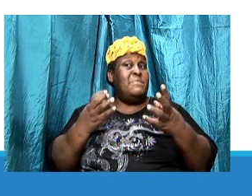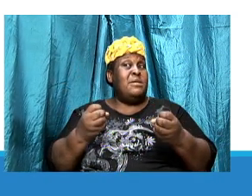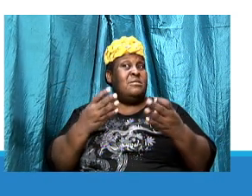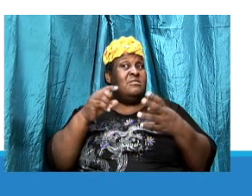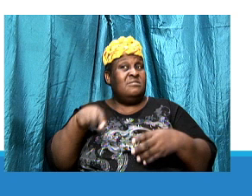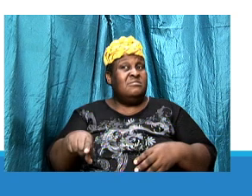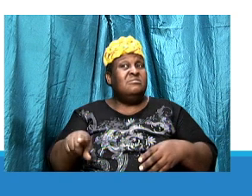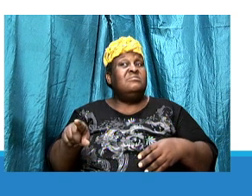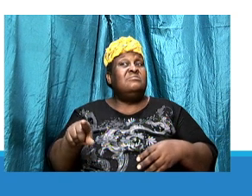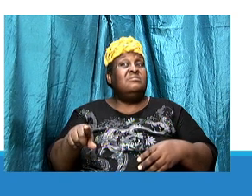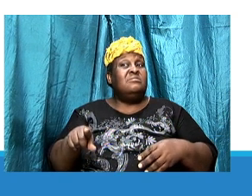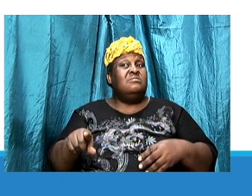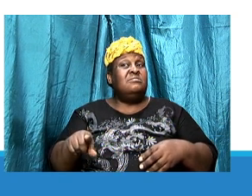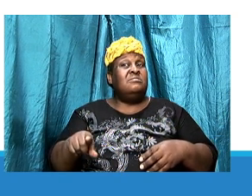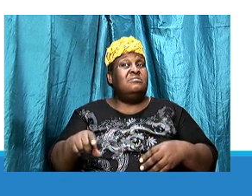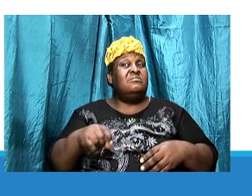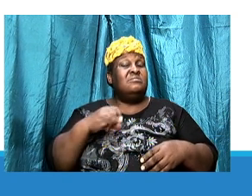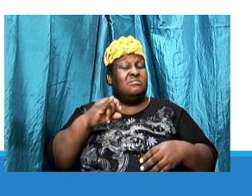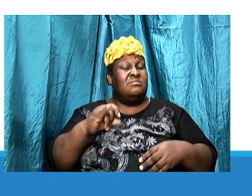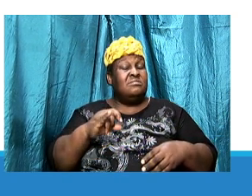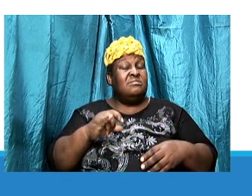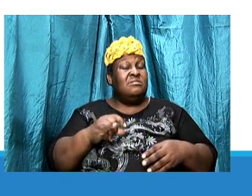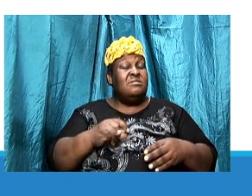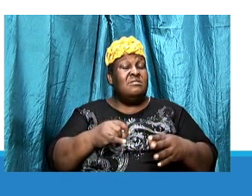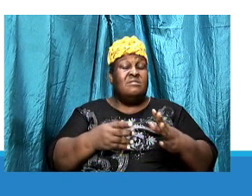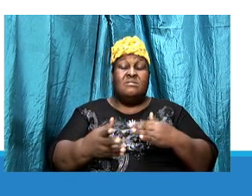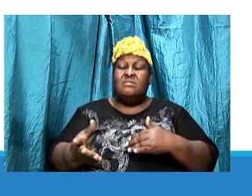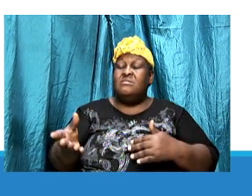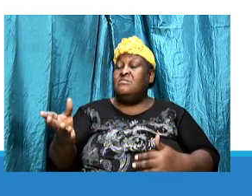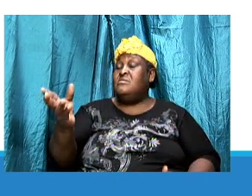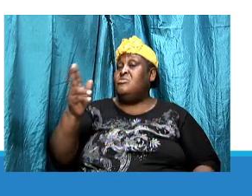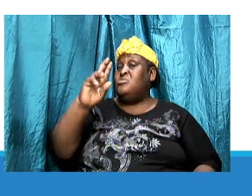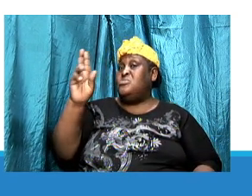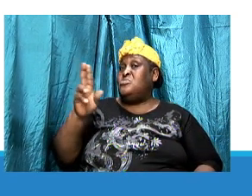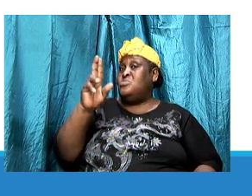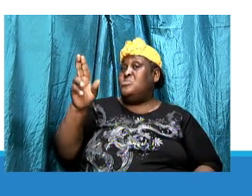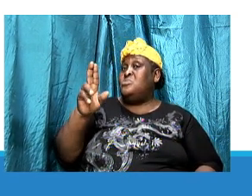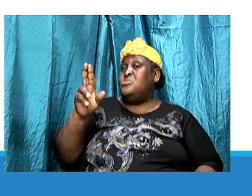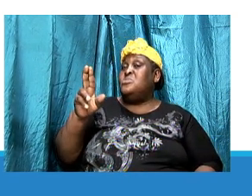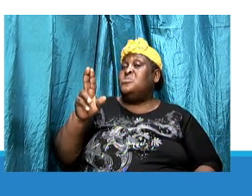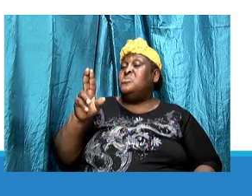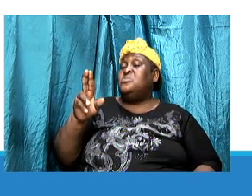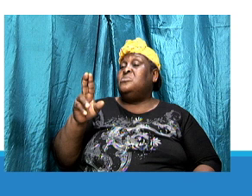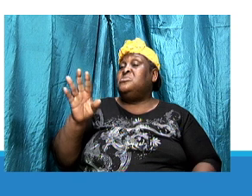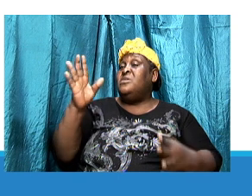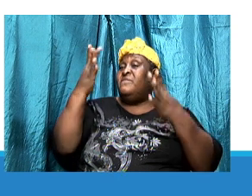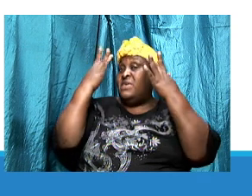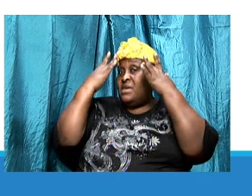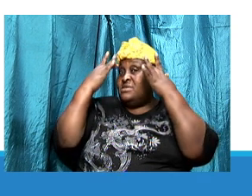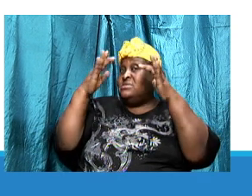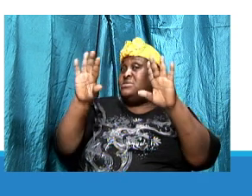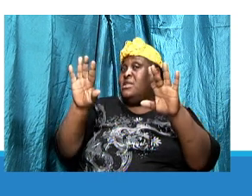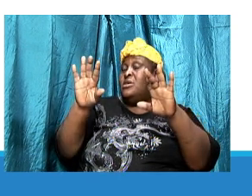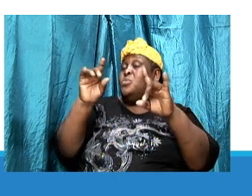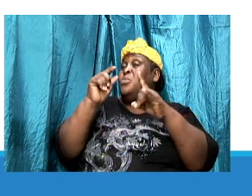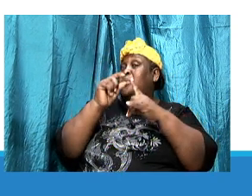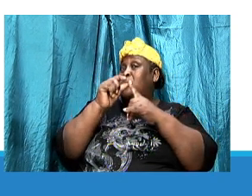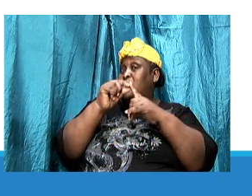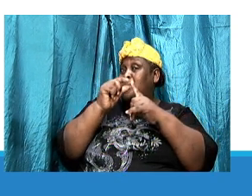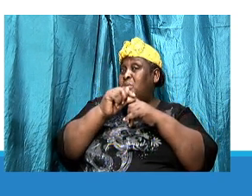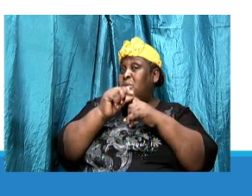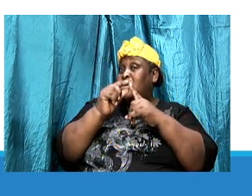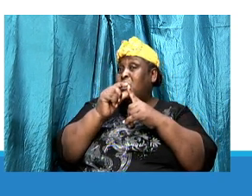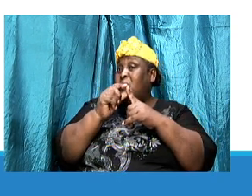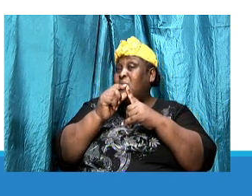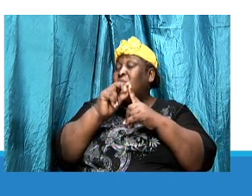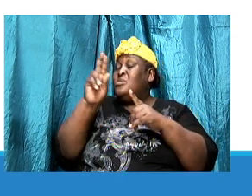their method. This is their modus operandi. The use of enticing word. The use of